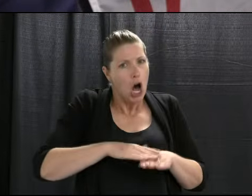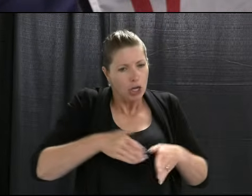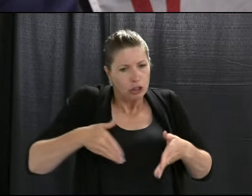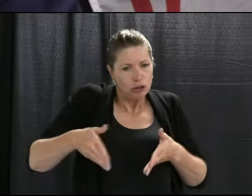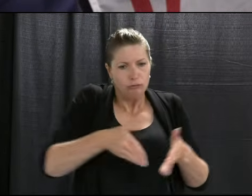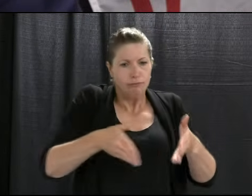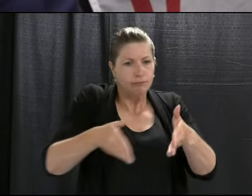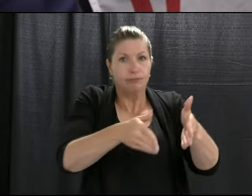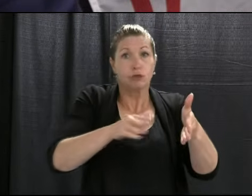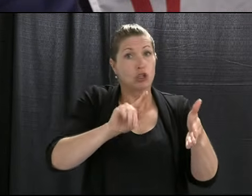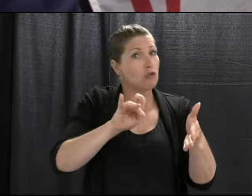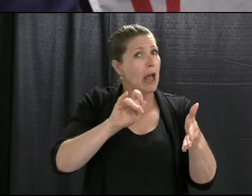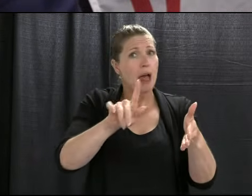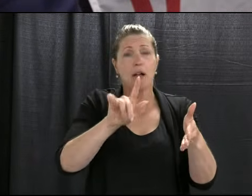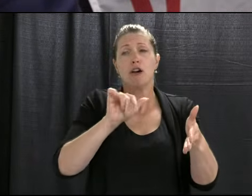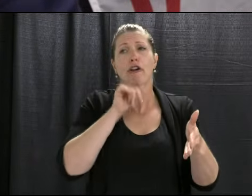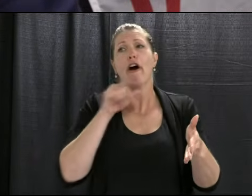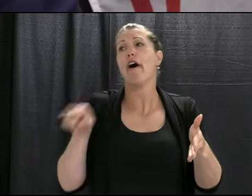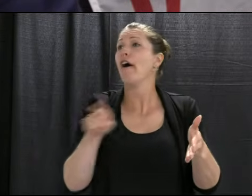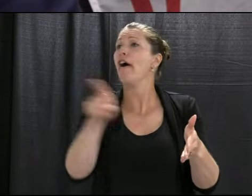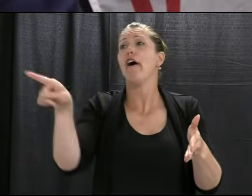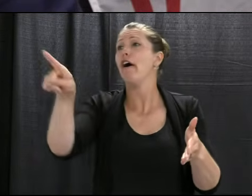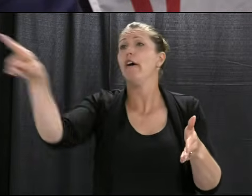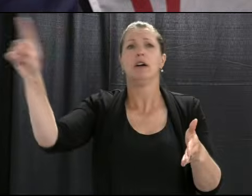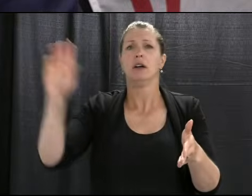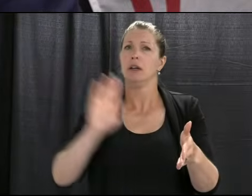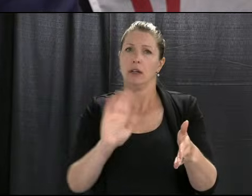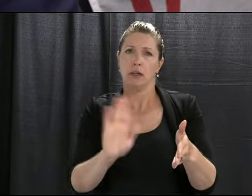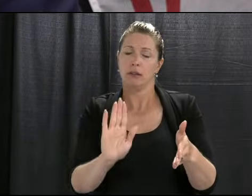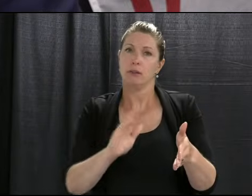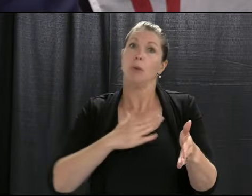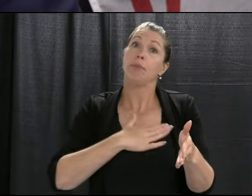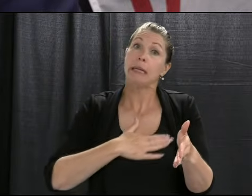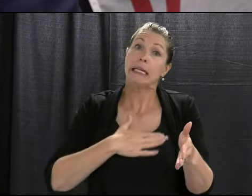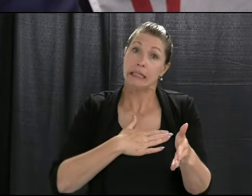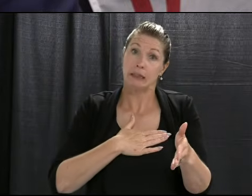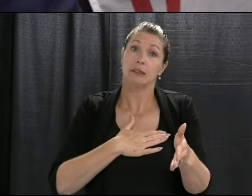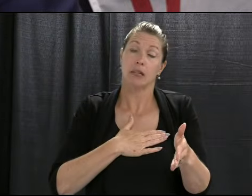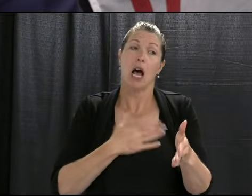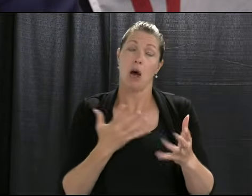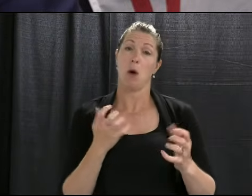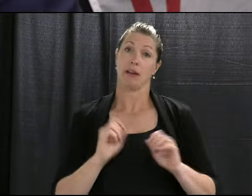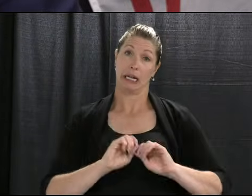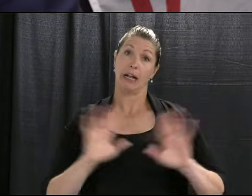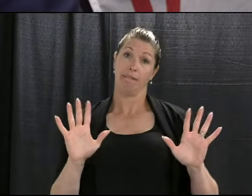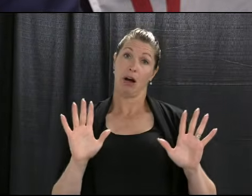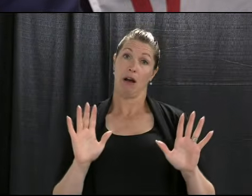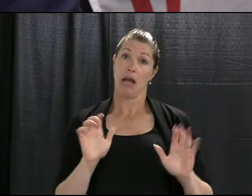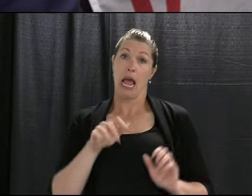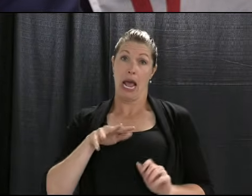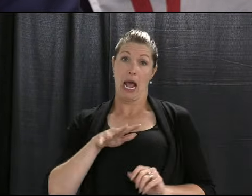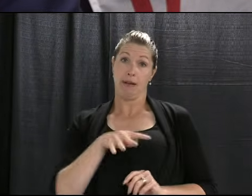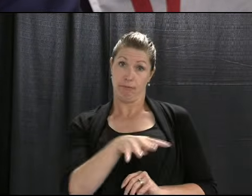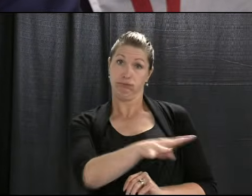some misinformation flying around ATVs, so I just wanted to provide that clarity. Also,